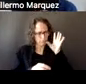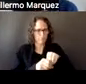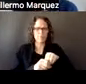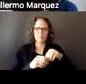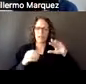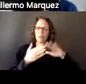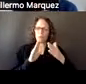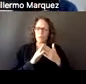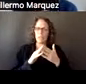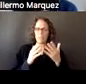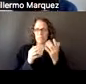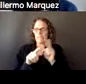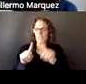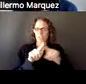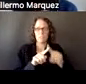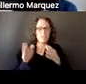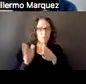question.